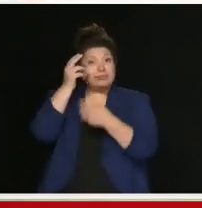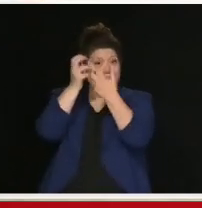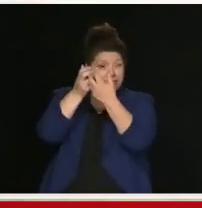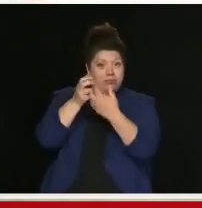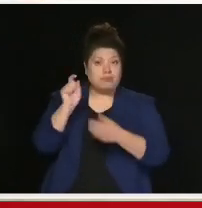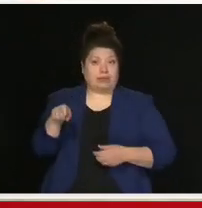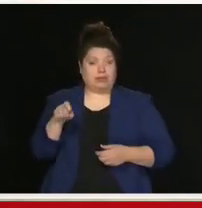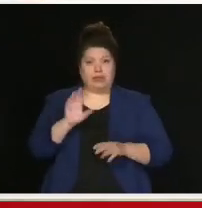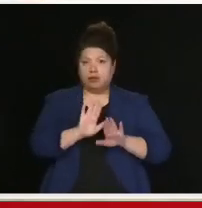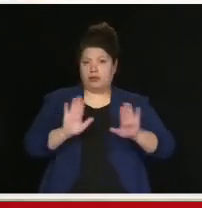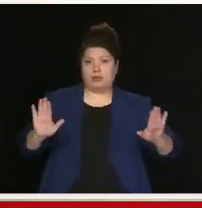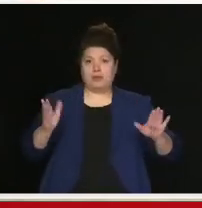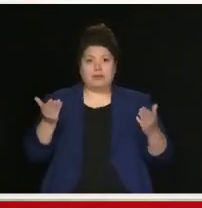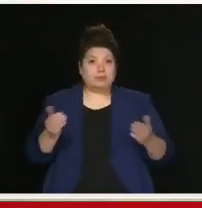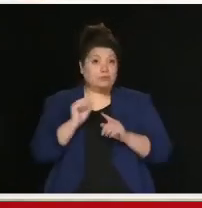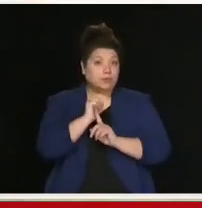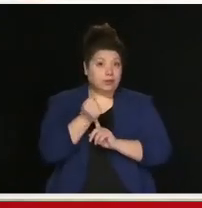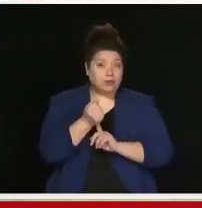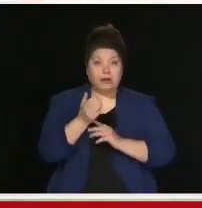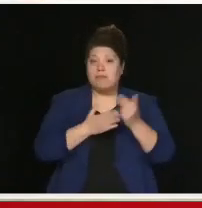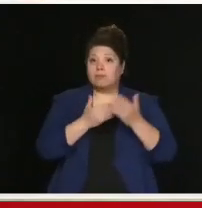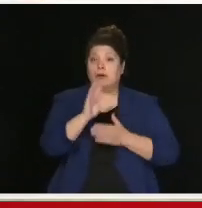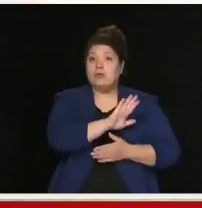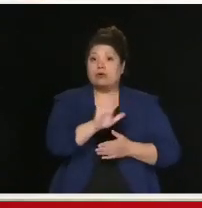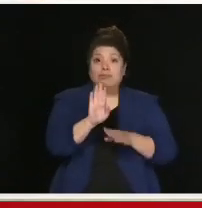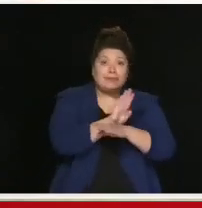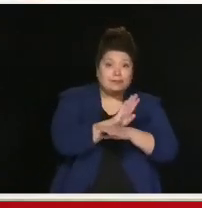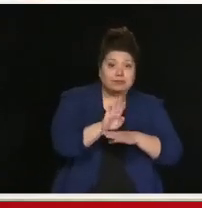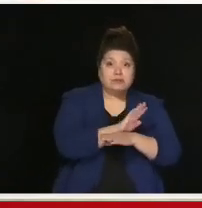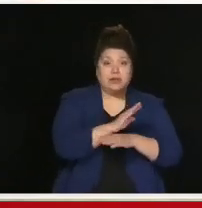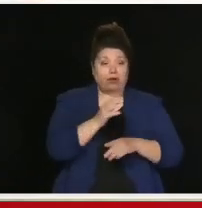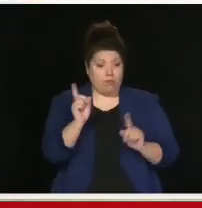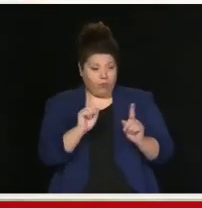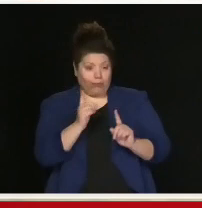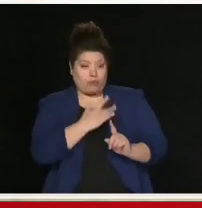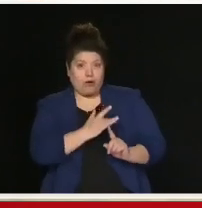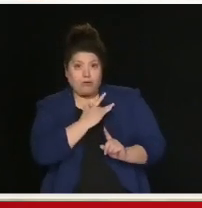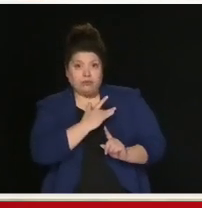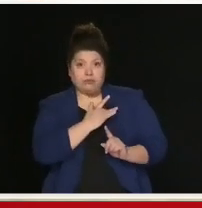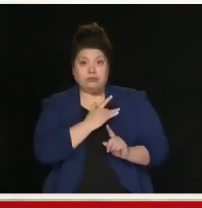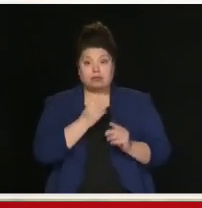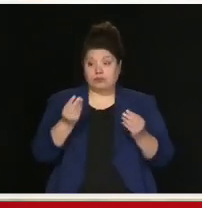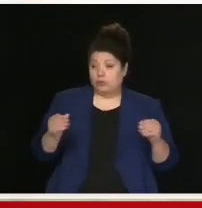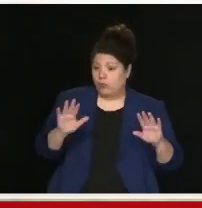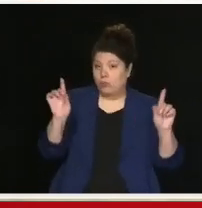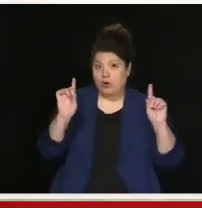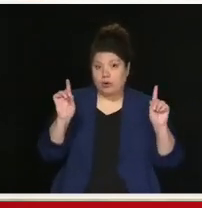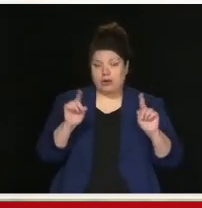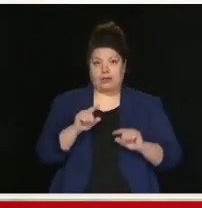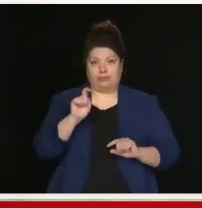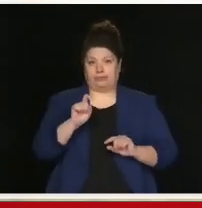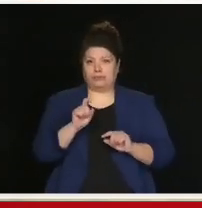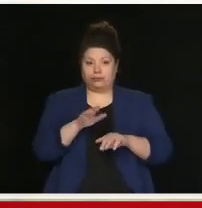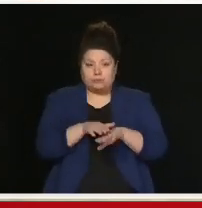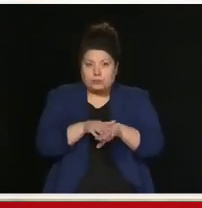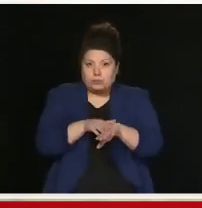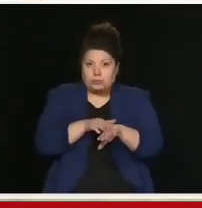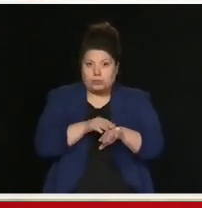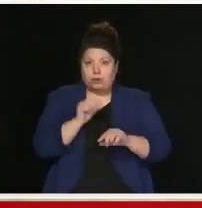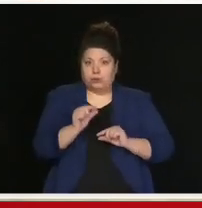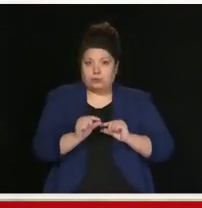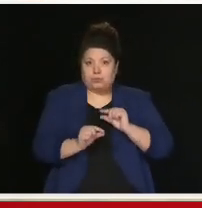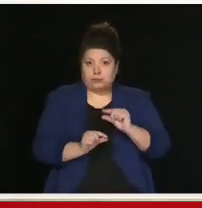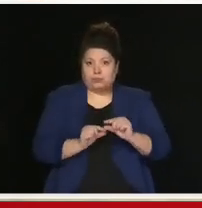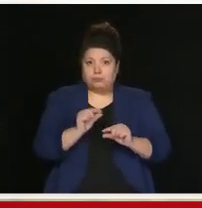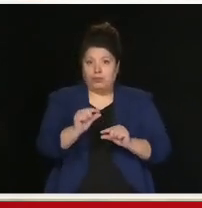and province. But the reopening of the economy, whatever the province or the territory, must be done gradually in order to the